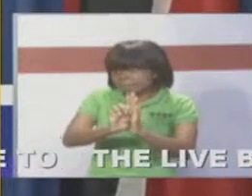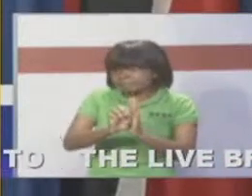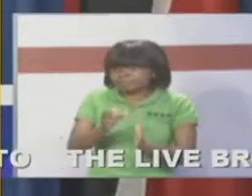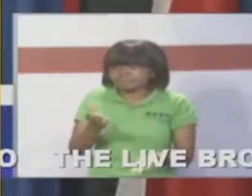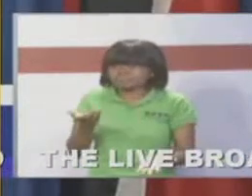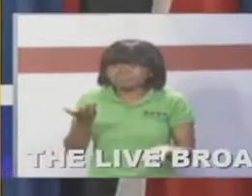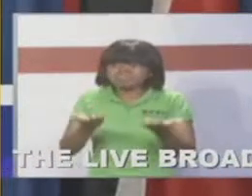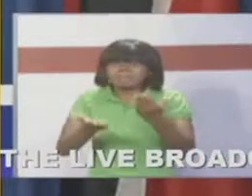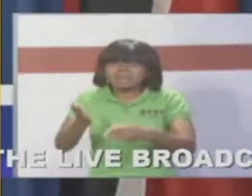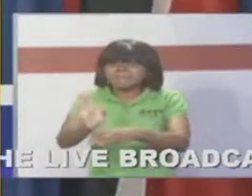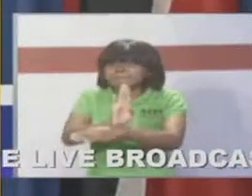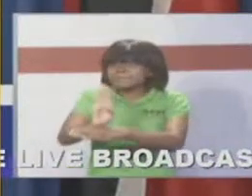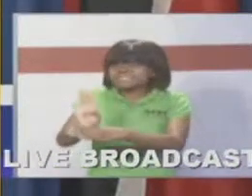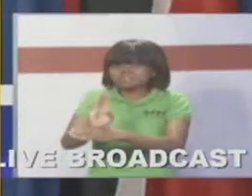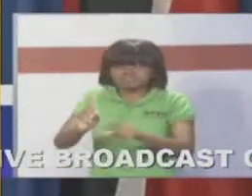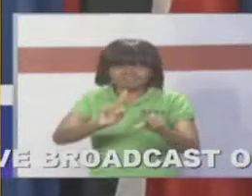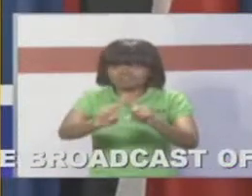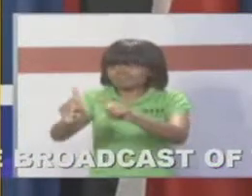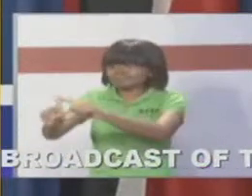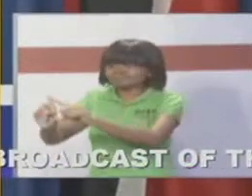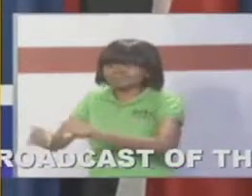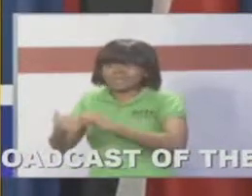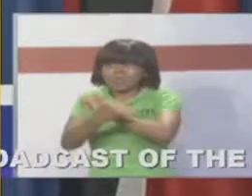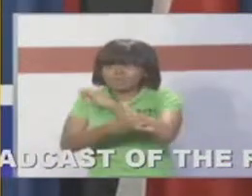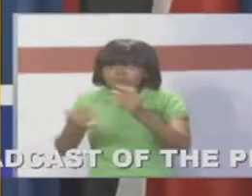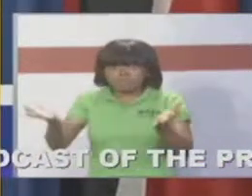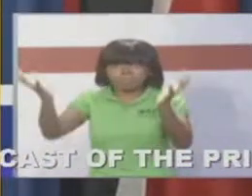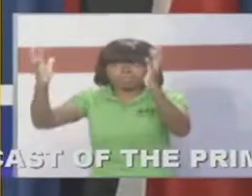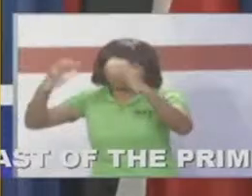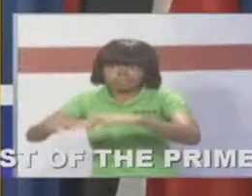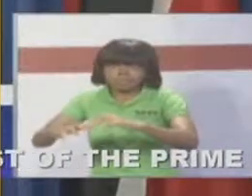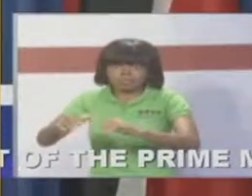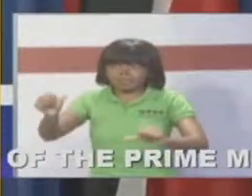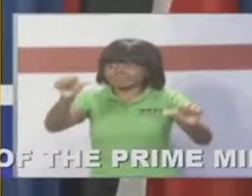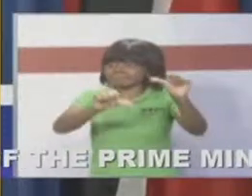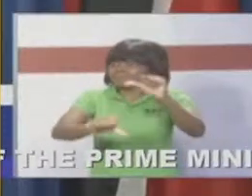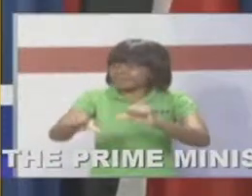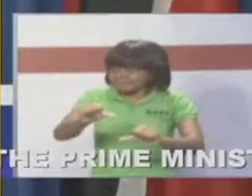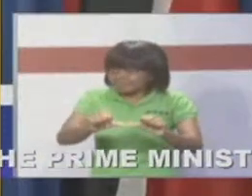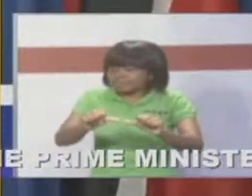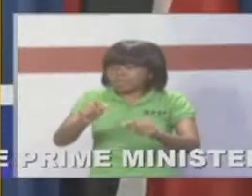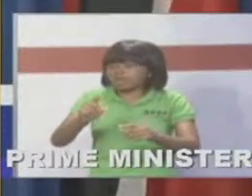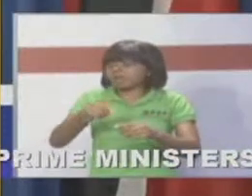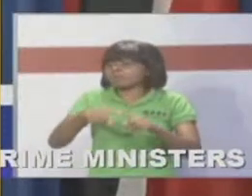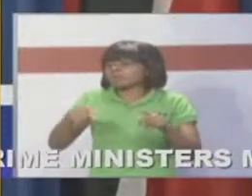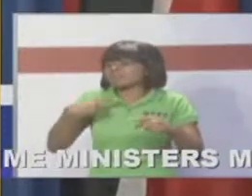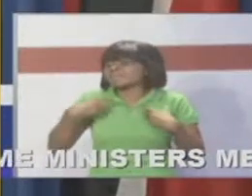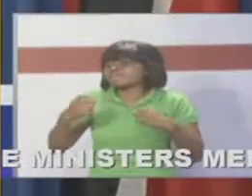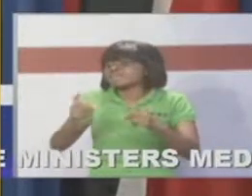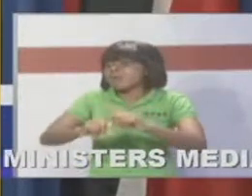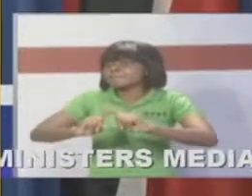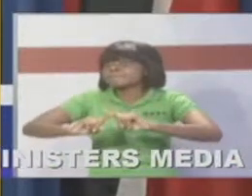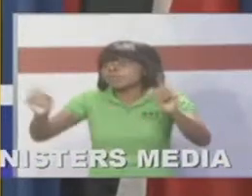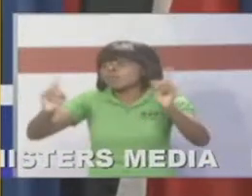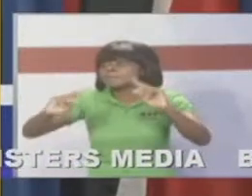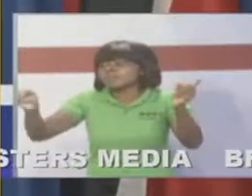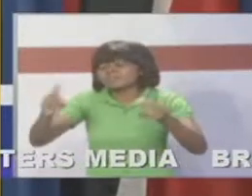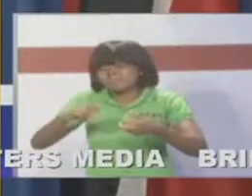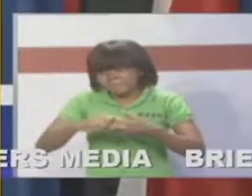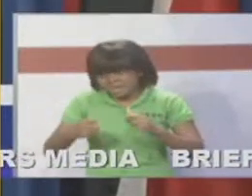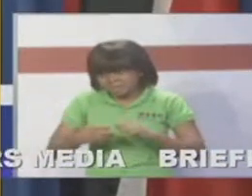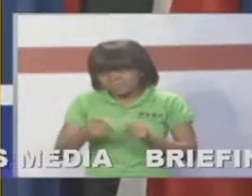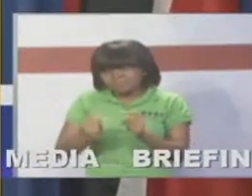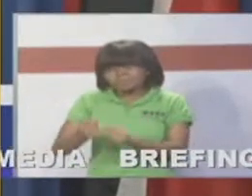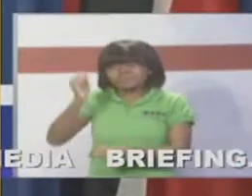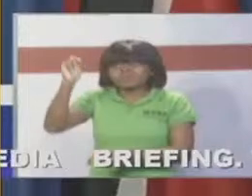we think, because we are connected to the market by way of our investments out there. Mr. Prime Minister, along